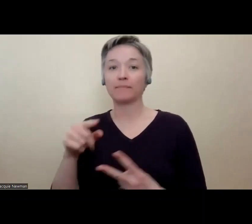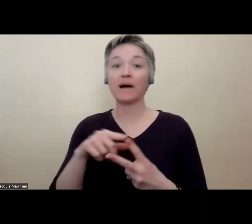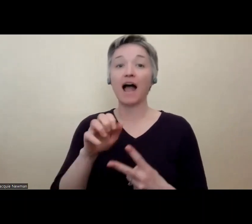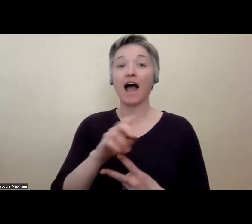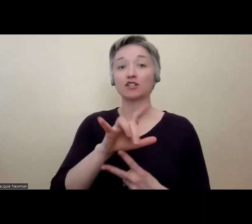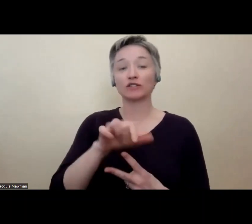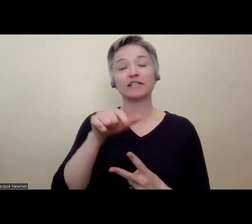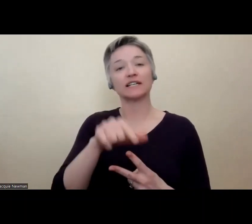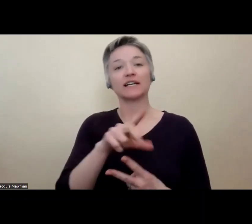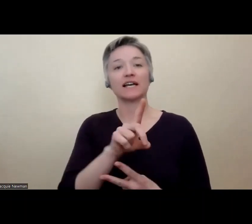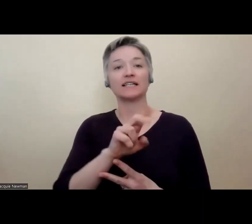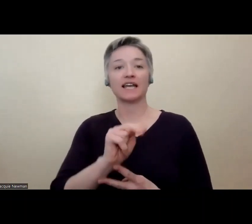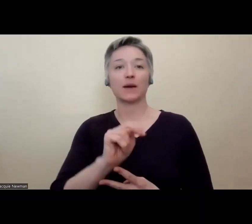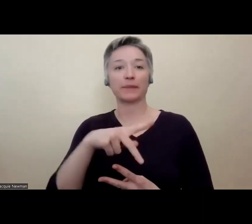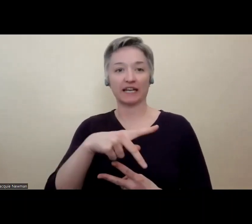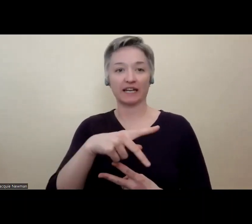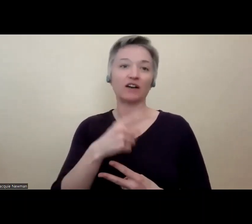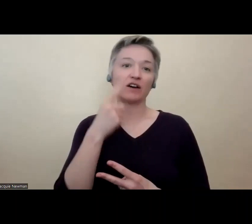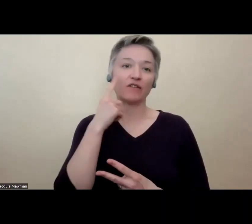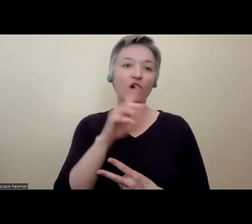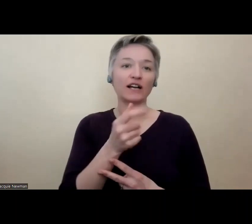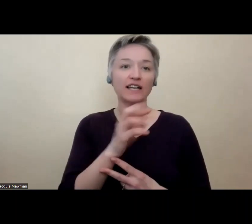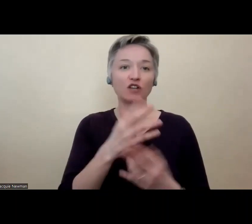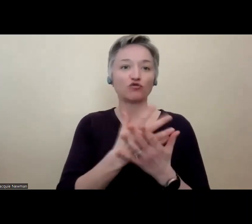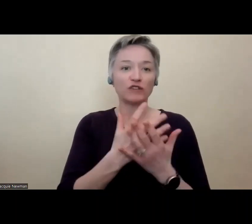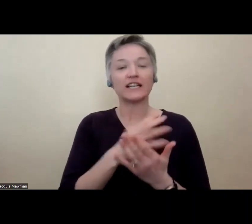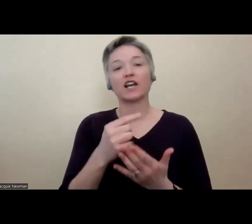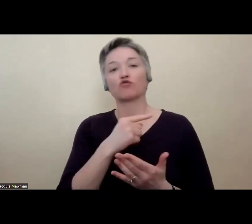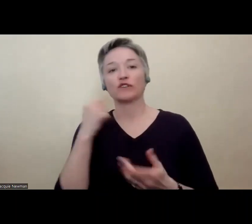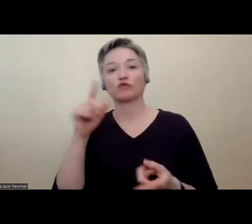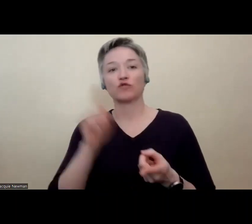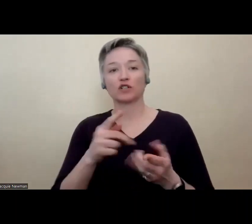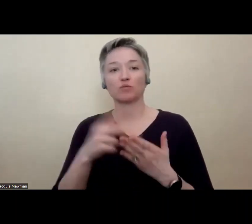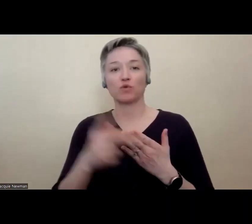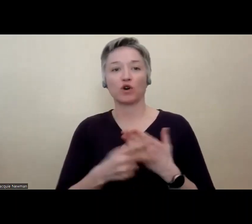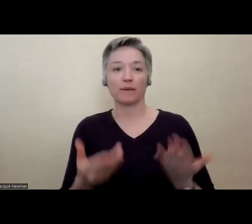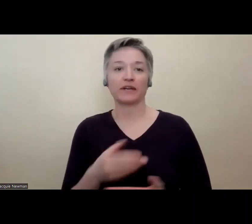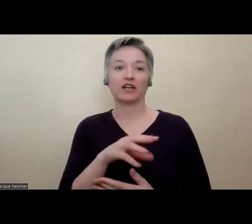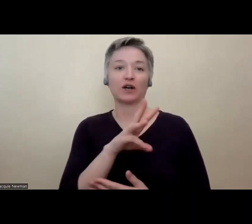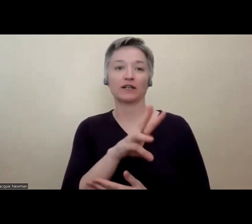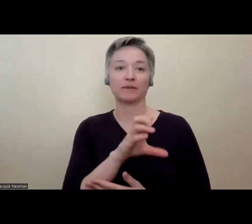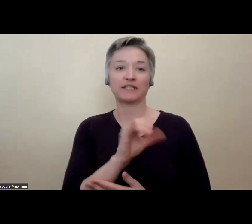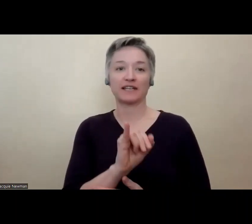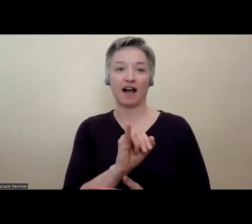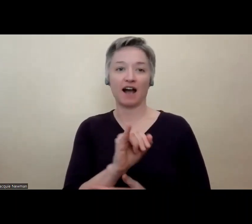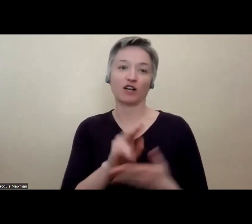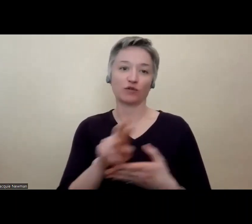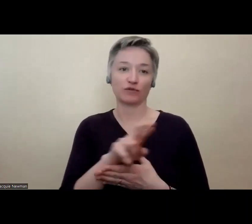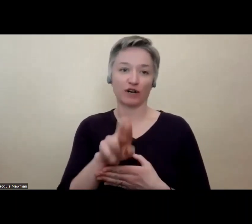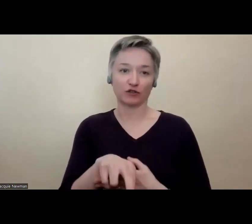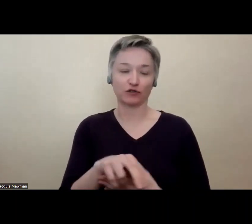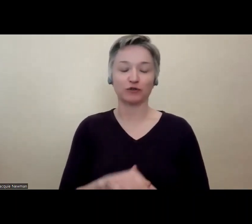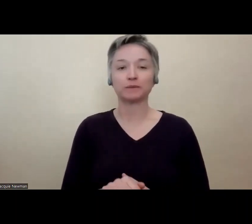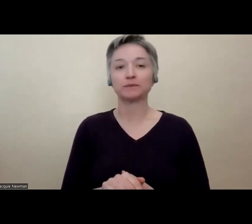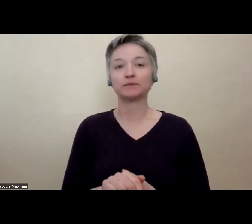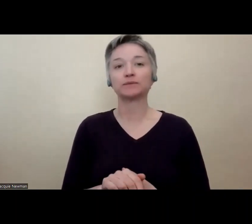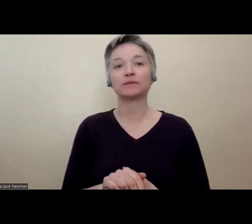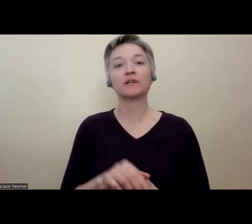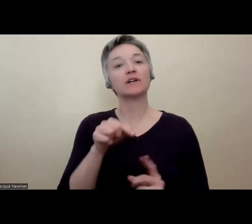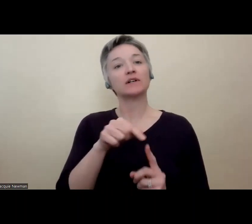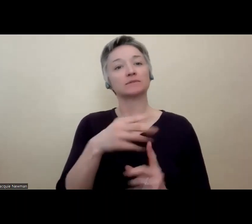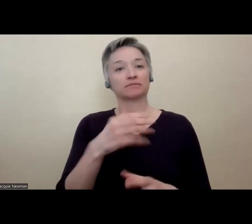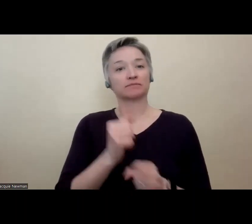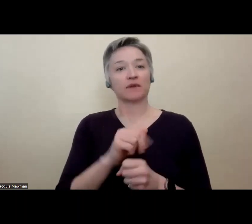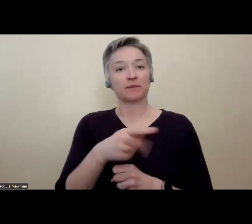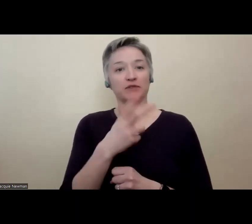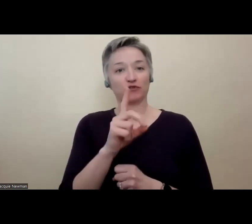Hereditary Cancer Screening and Risk Reduction Program here at the Wilmot Cancer Institute at the University of Rochester. She received her